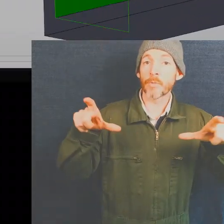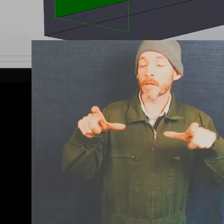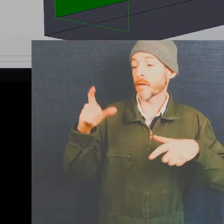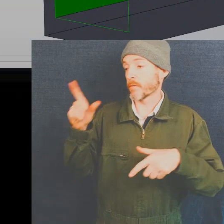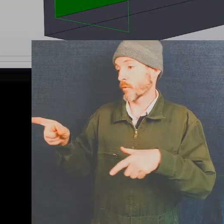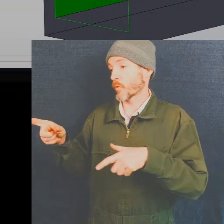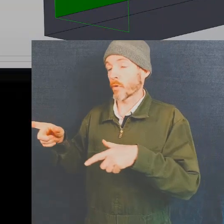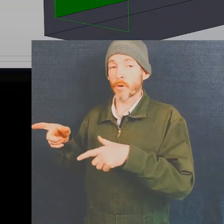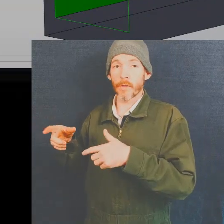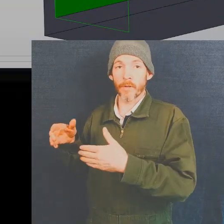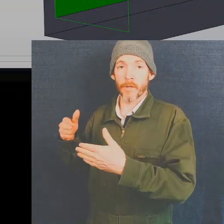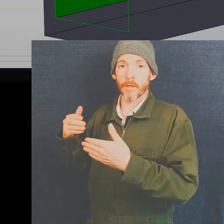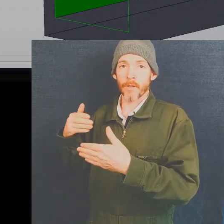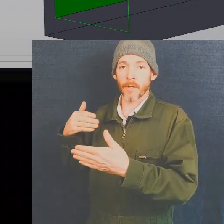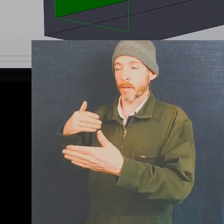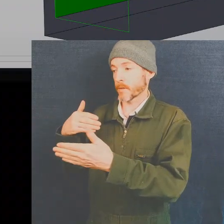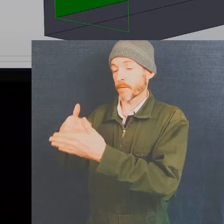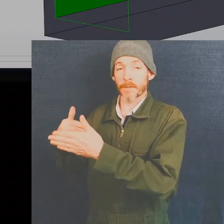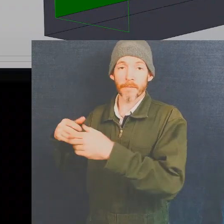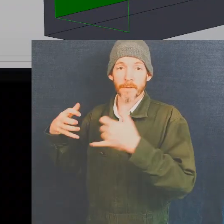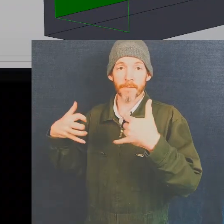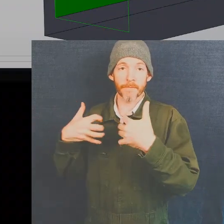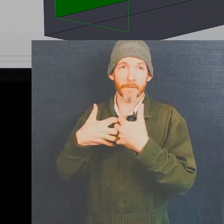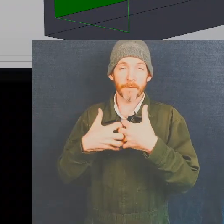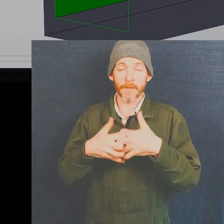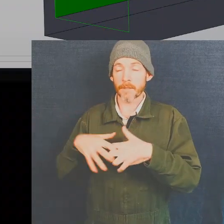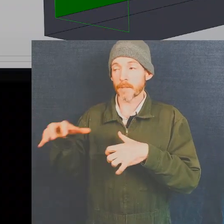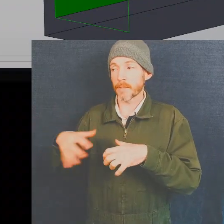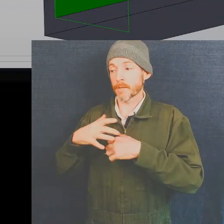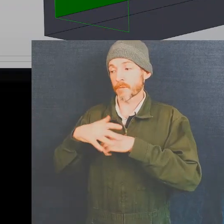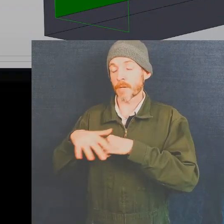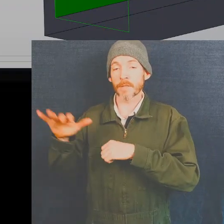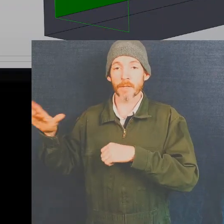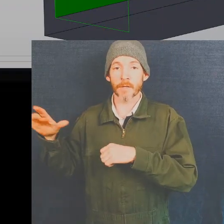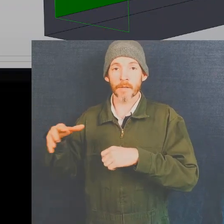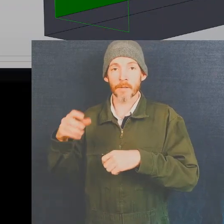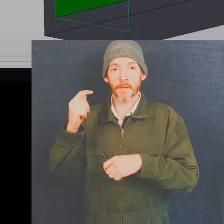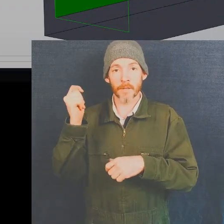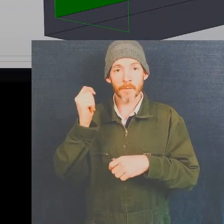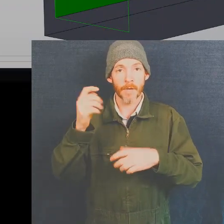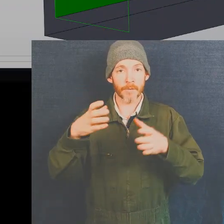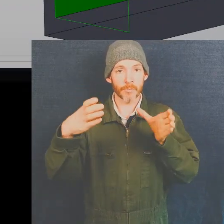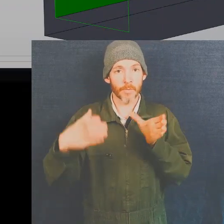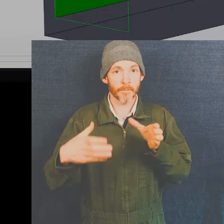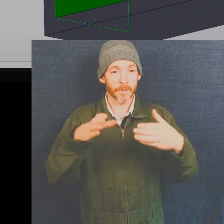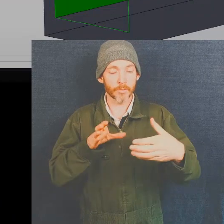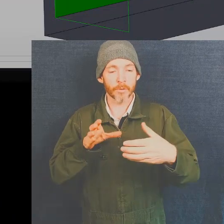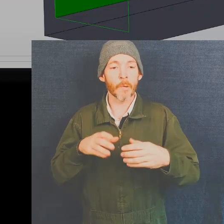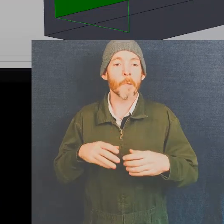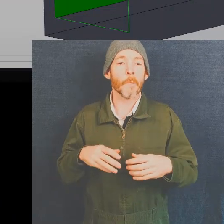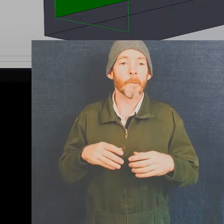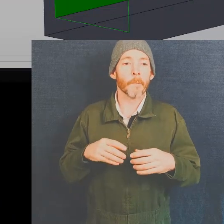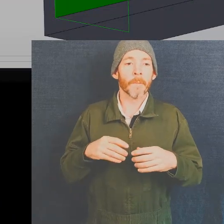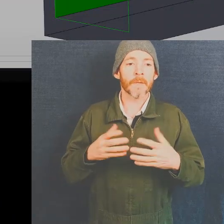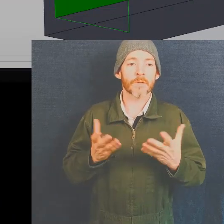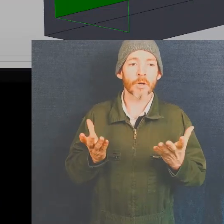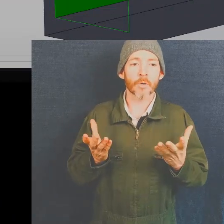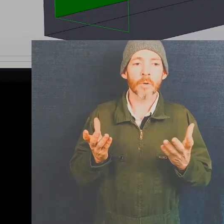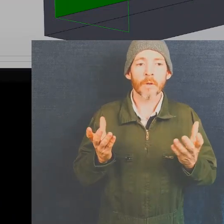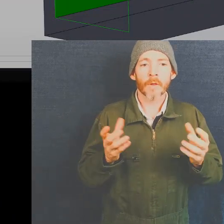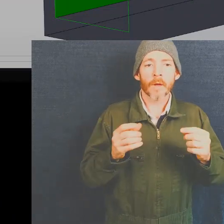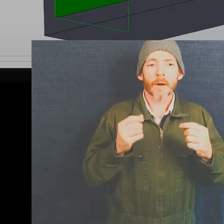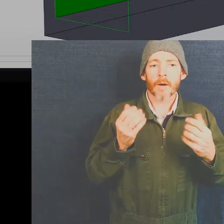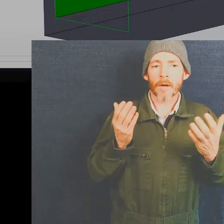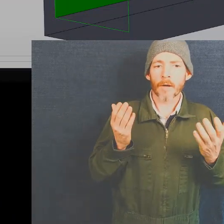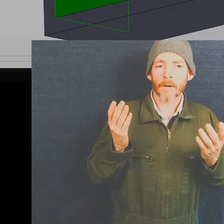is too big for the to fit in the space on the bathroom module.